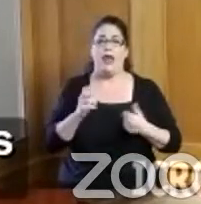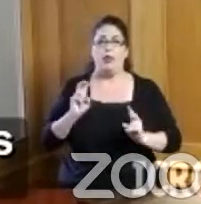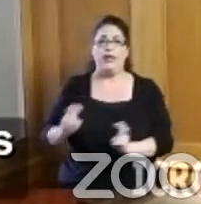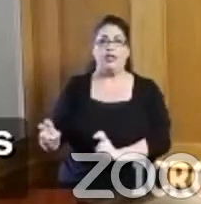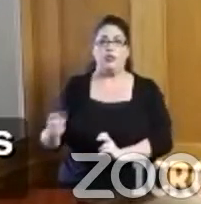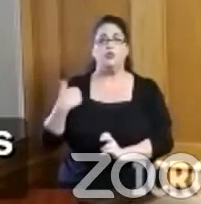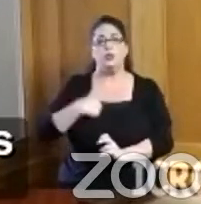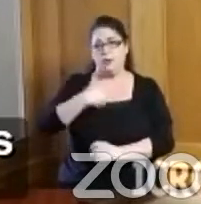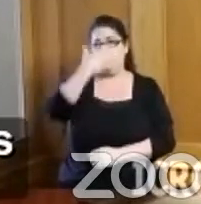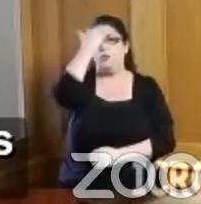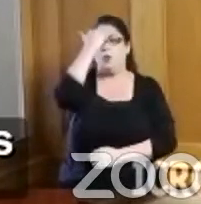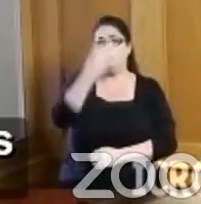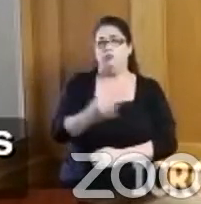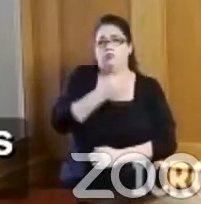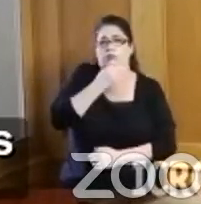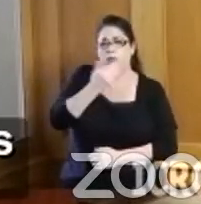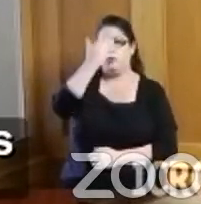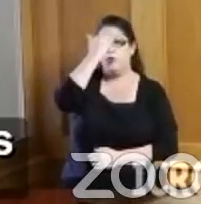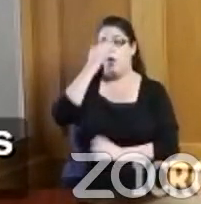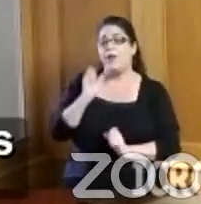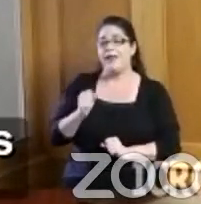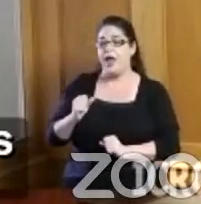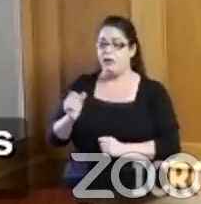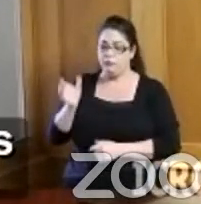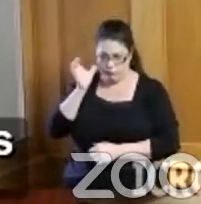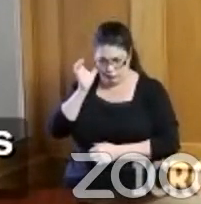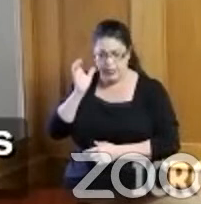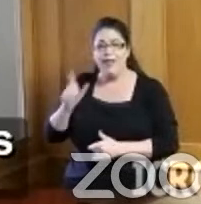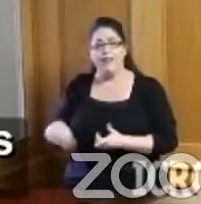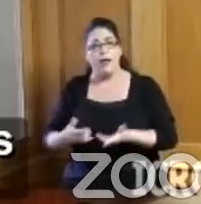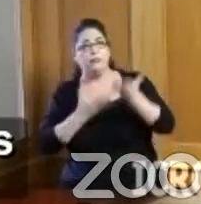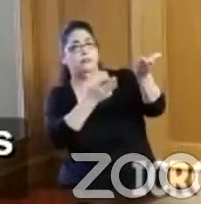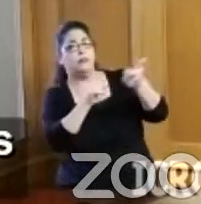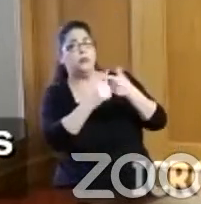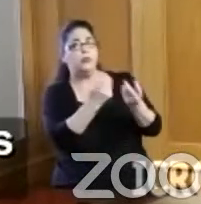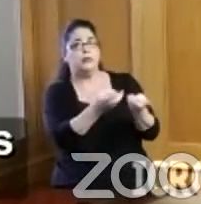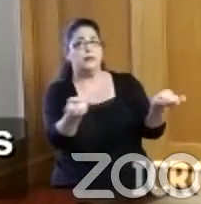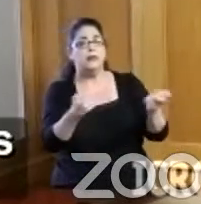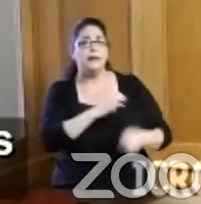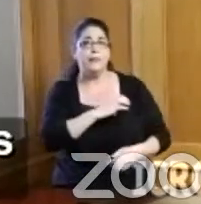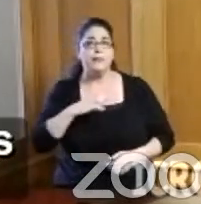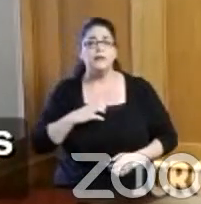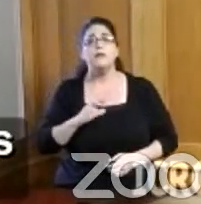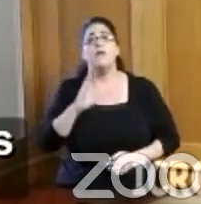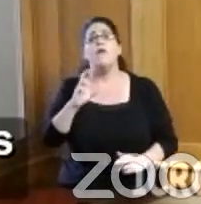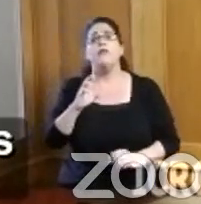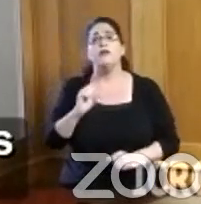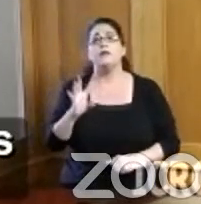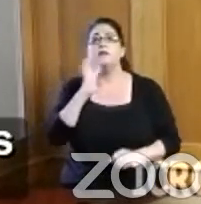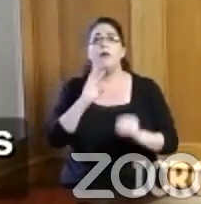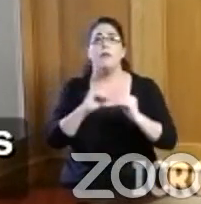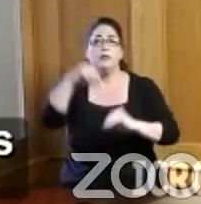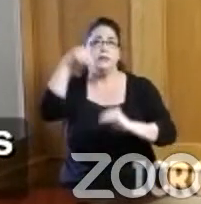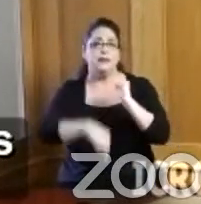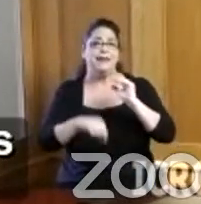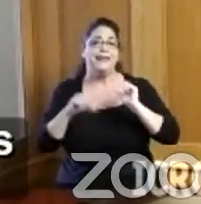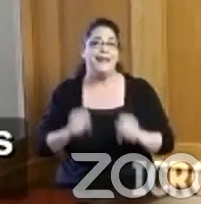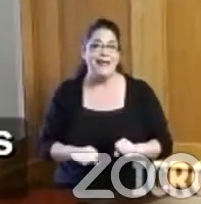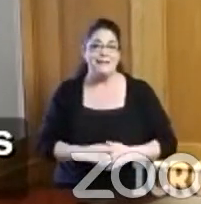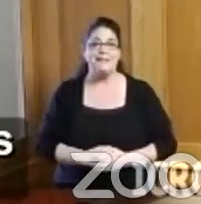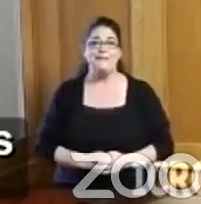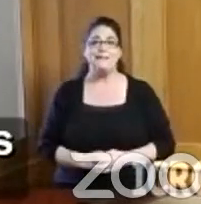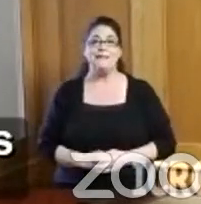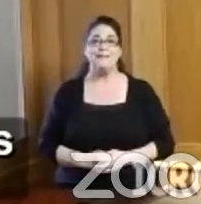bring that information forward to you from this point. I look forward to hopefully talking with you in more detail in the near